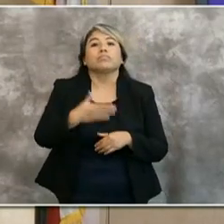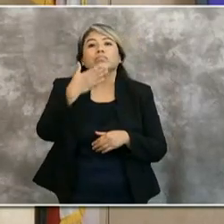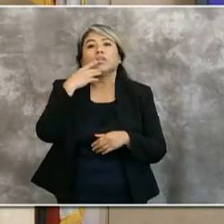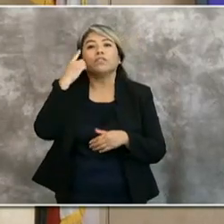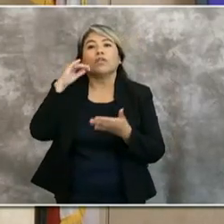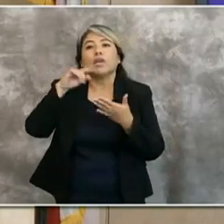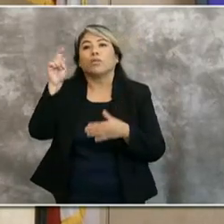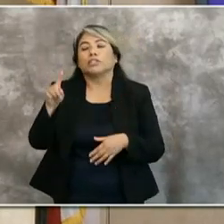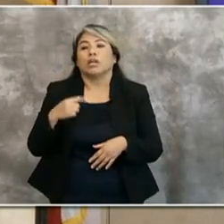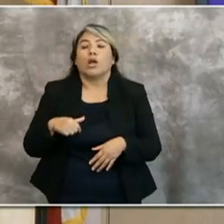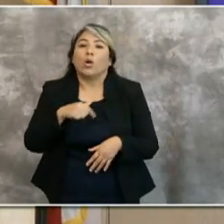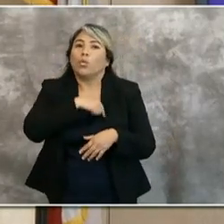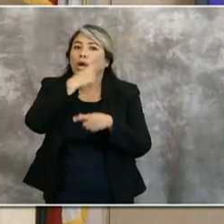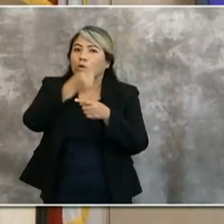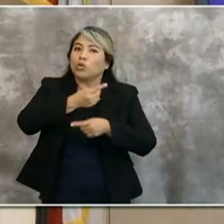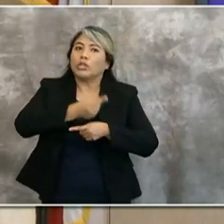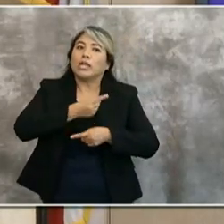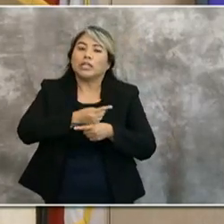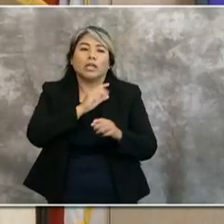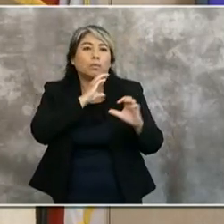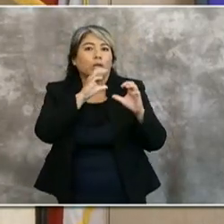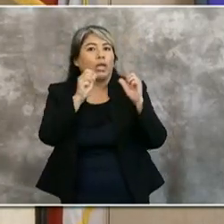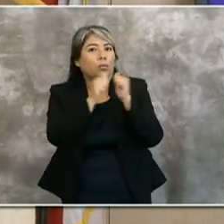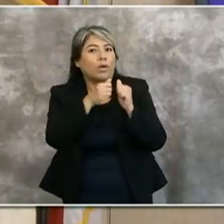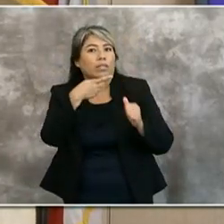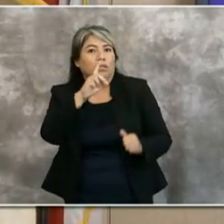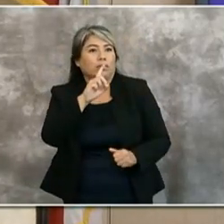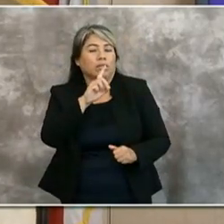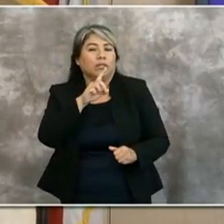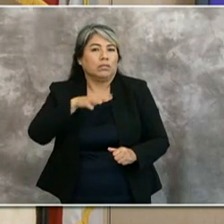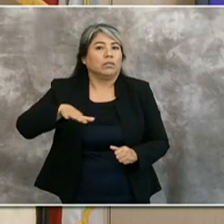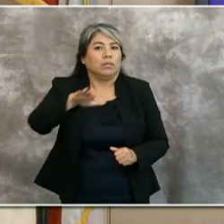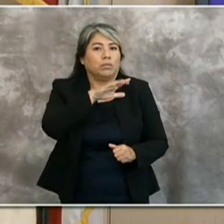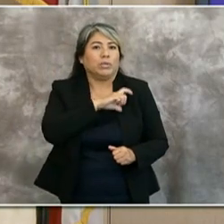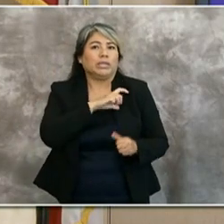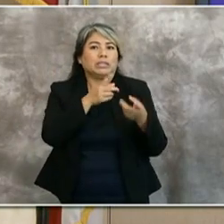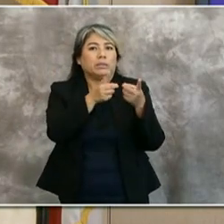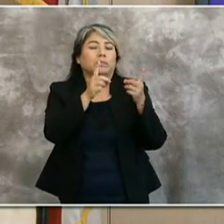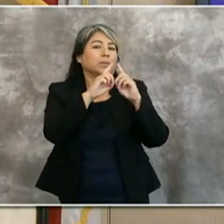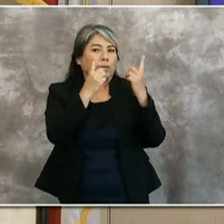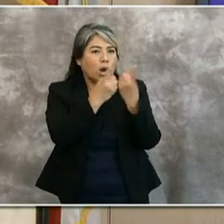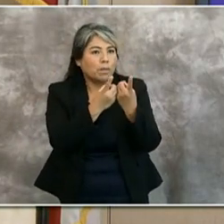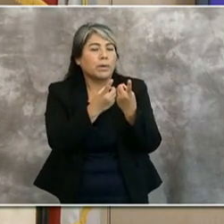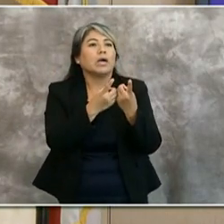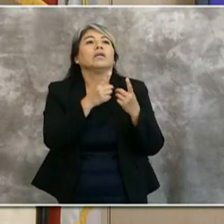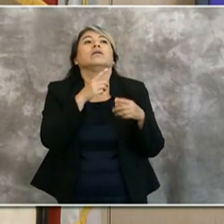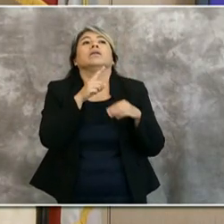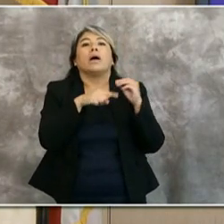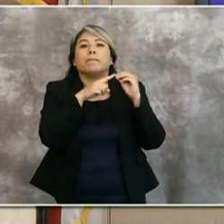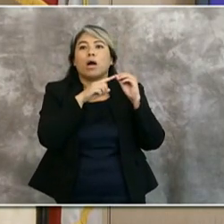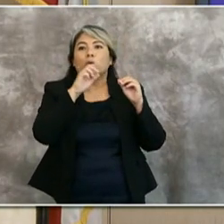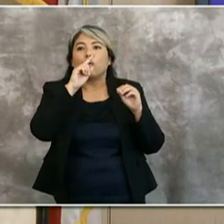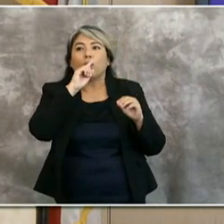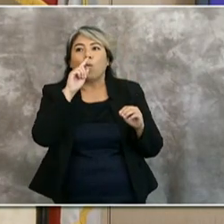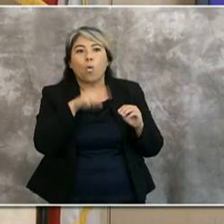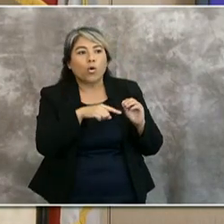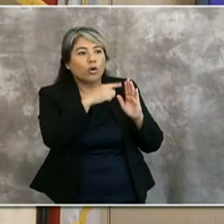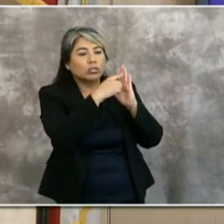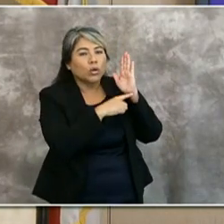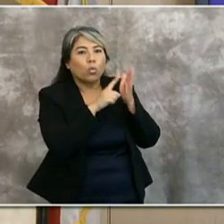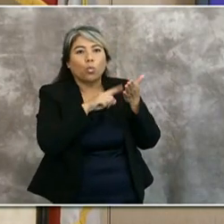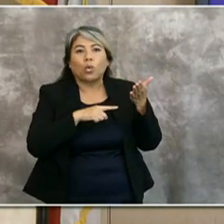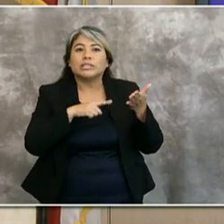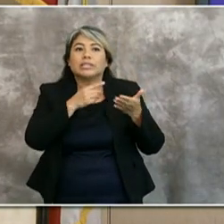Thank you for that question. We routinely communicate with law enforcement around the orders, around what would make it easier for them to enforce.